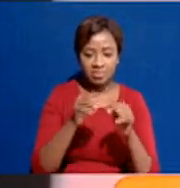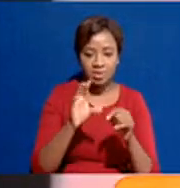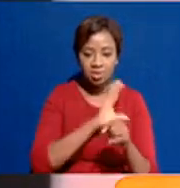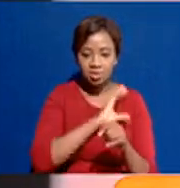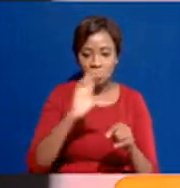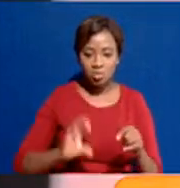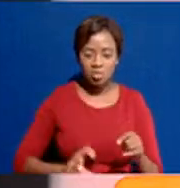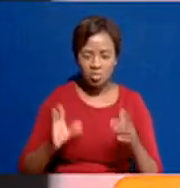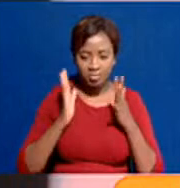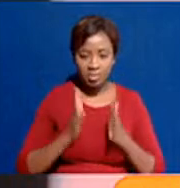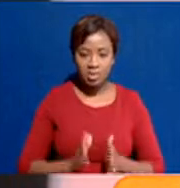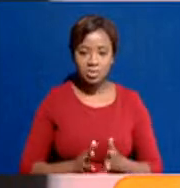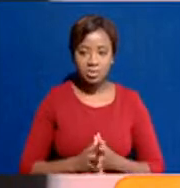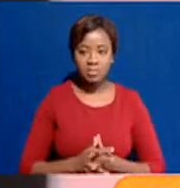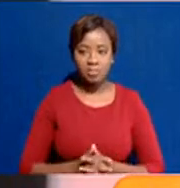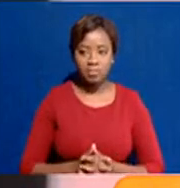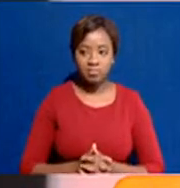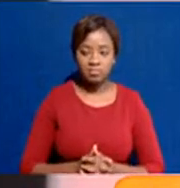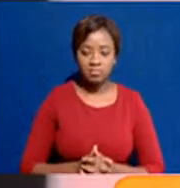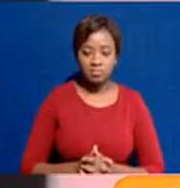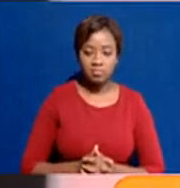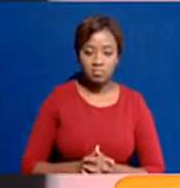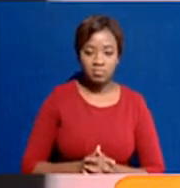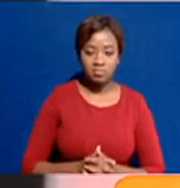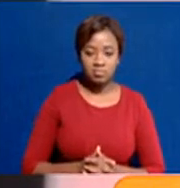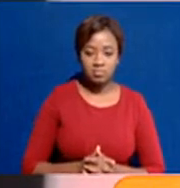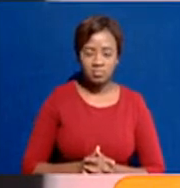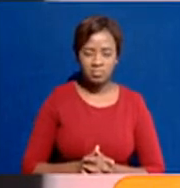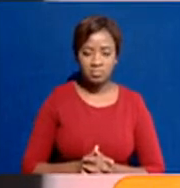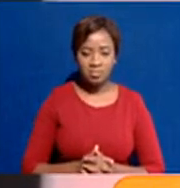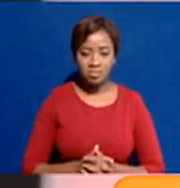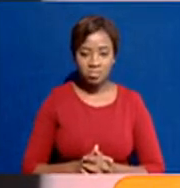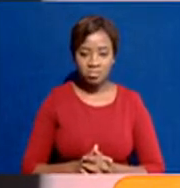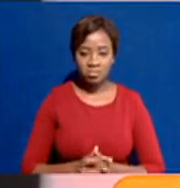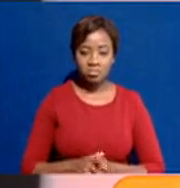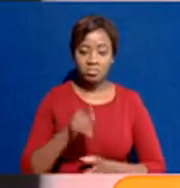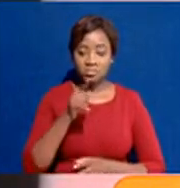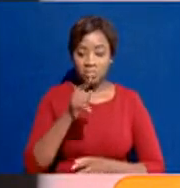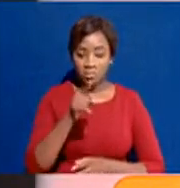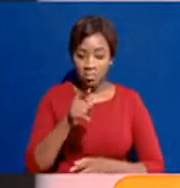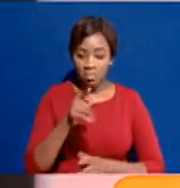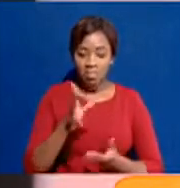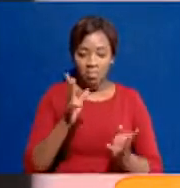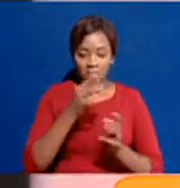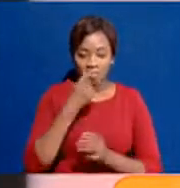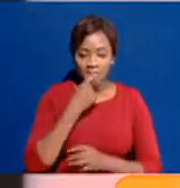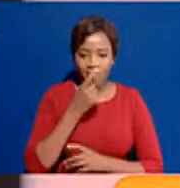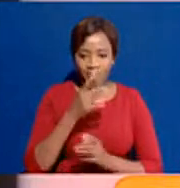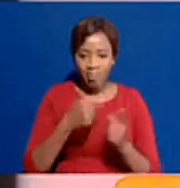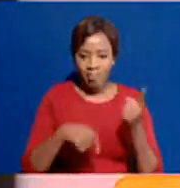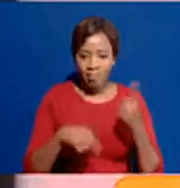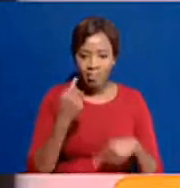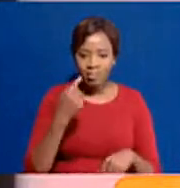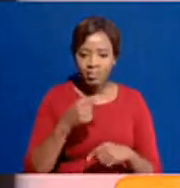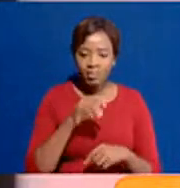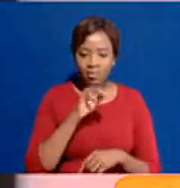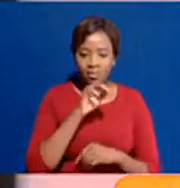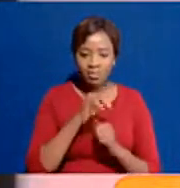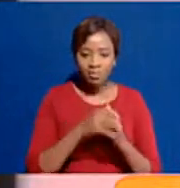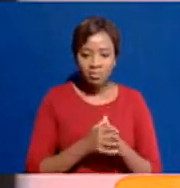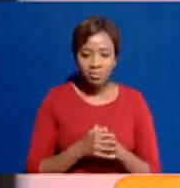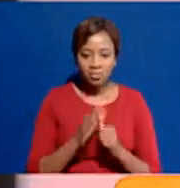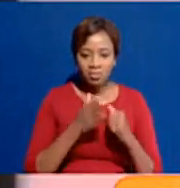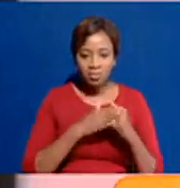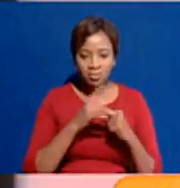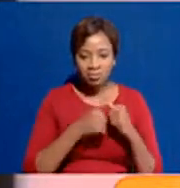the chairman was Samuel Kivuitu, President Moi won, I think, with 36% of the votes. That was back then. And we've come all this way from those